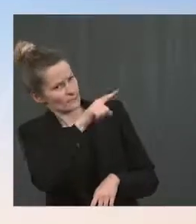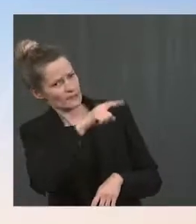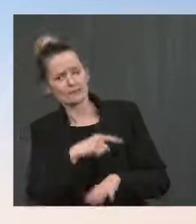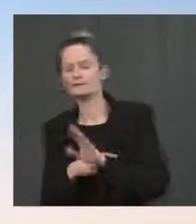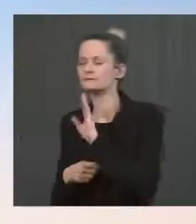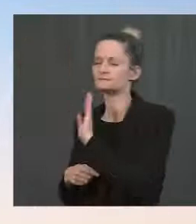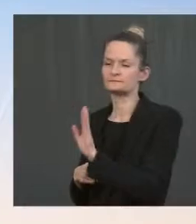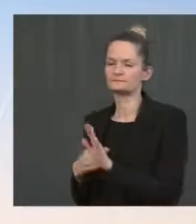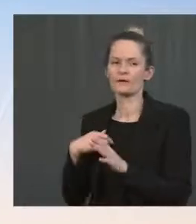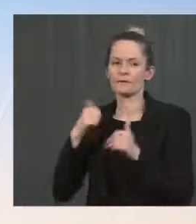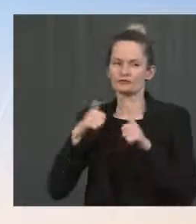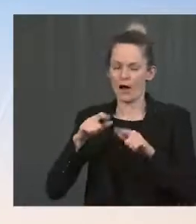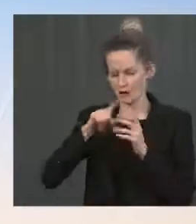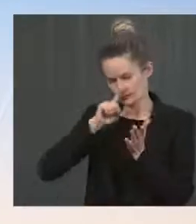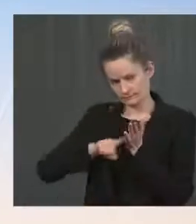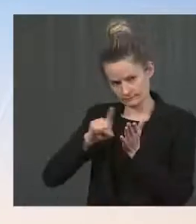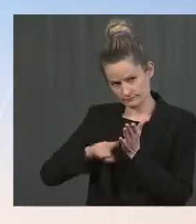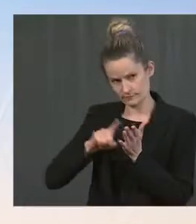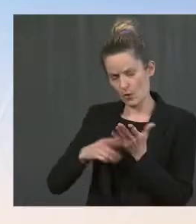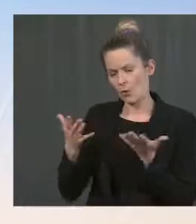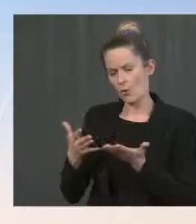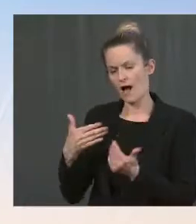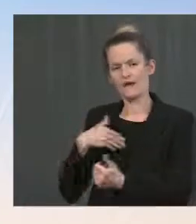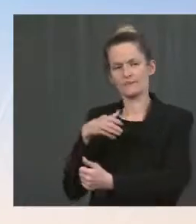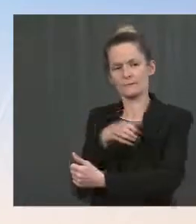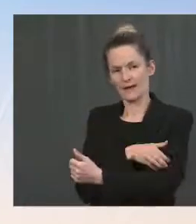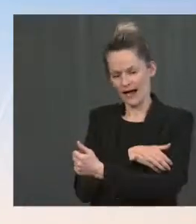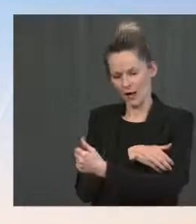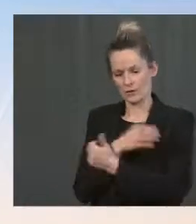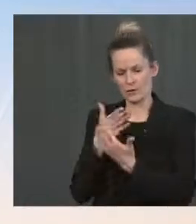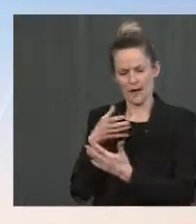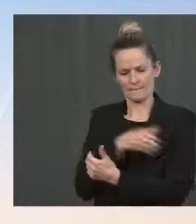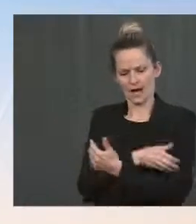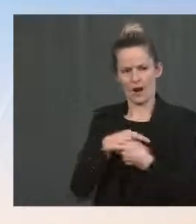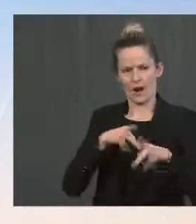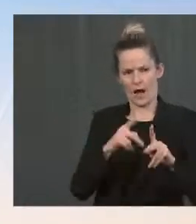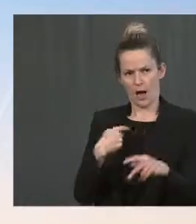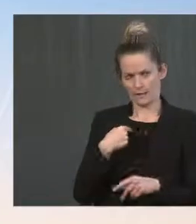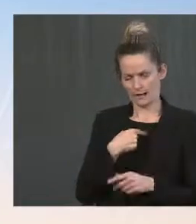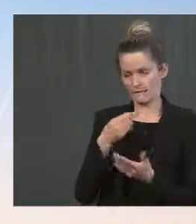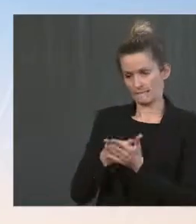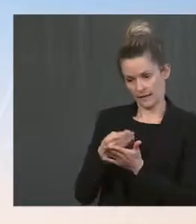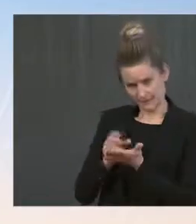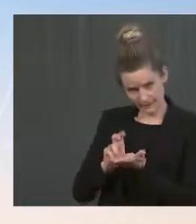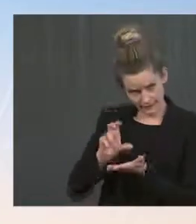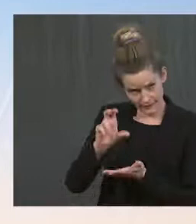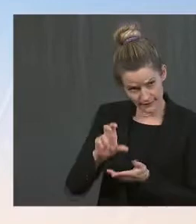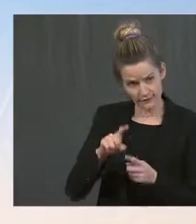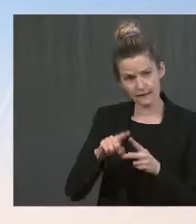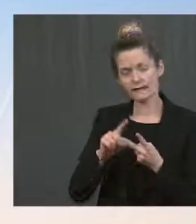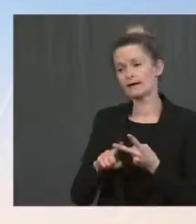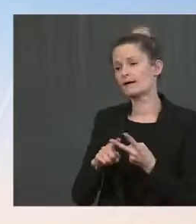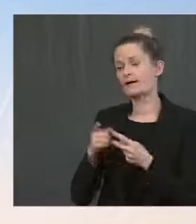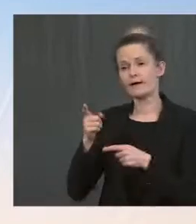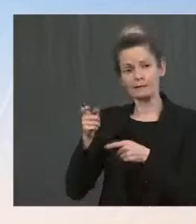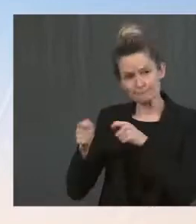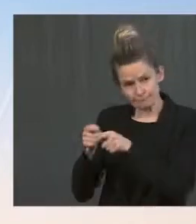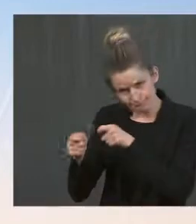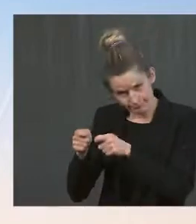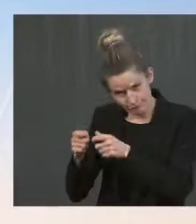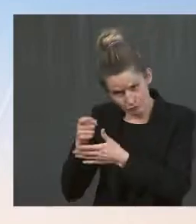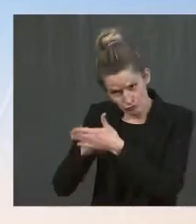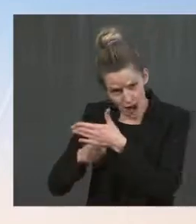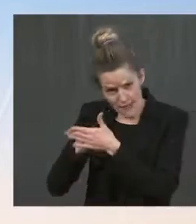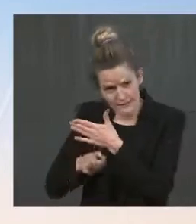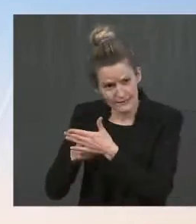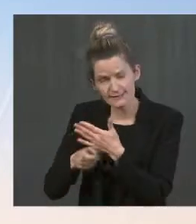I have power to do packers and stockyards. I have power to do more price discovery. I have power to take a look at product labels to make sure